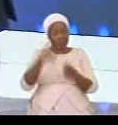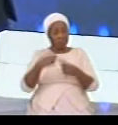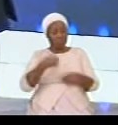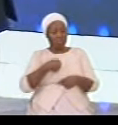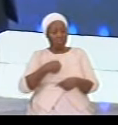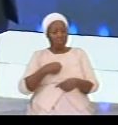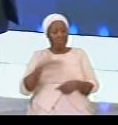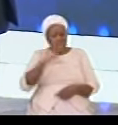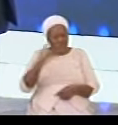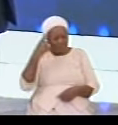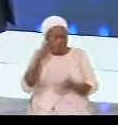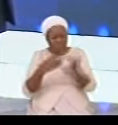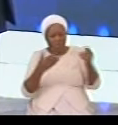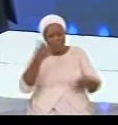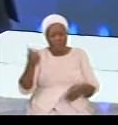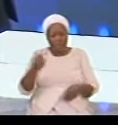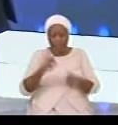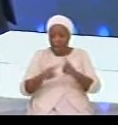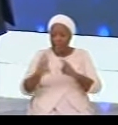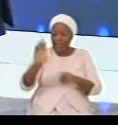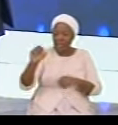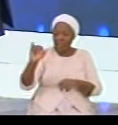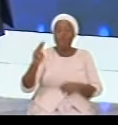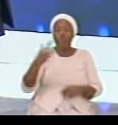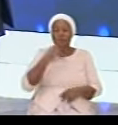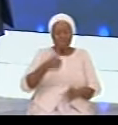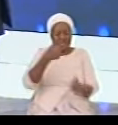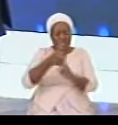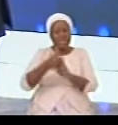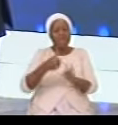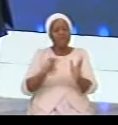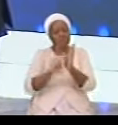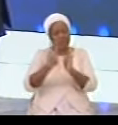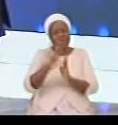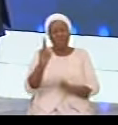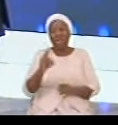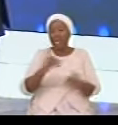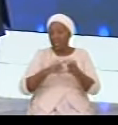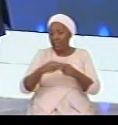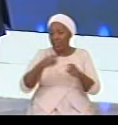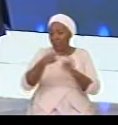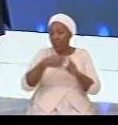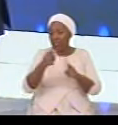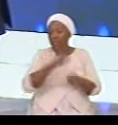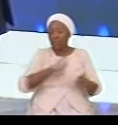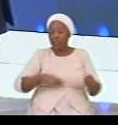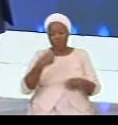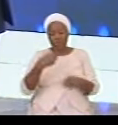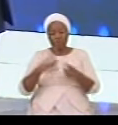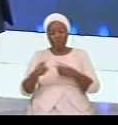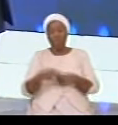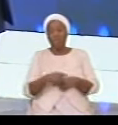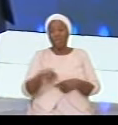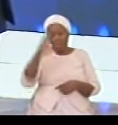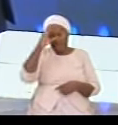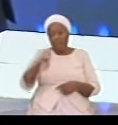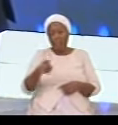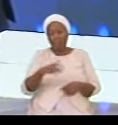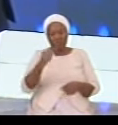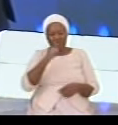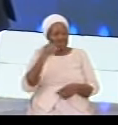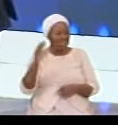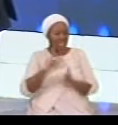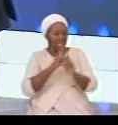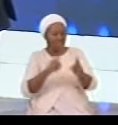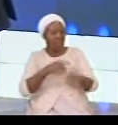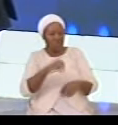But Cain was self-willed. And when the Lord spoke to him, he will not answer. He will